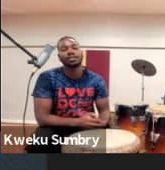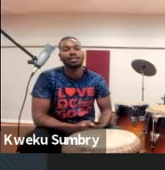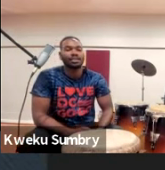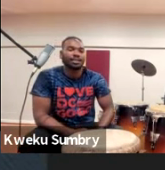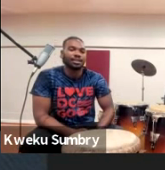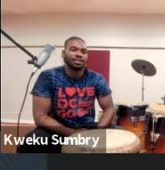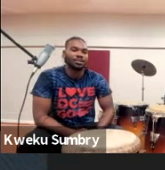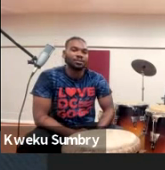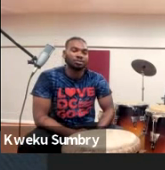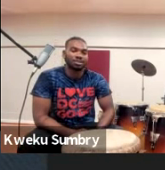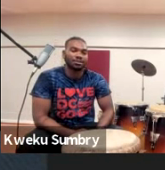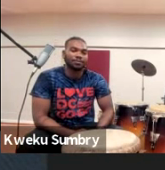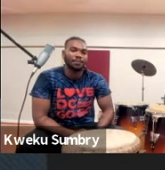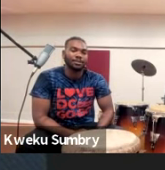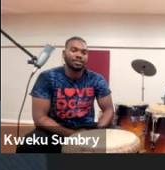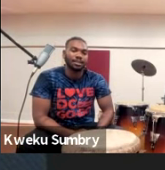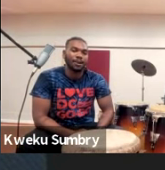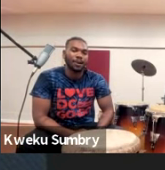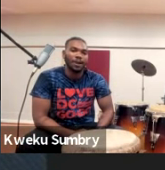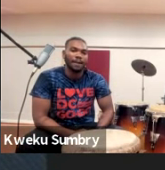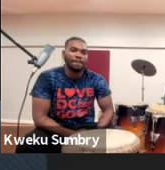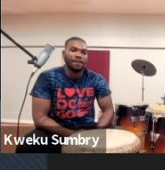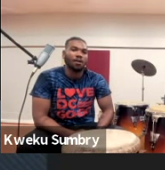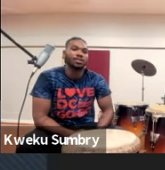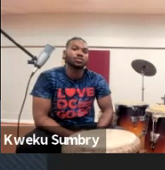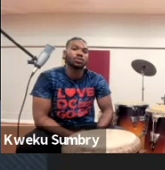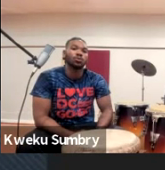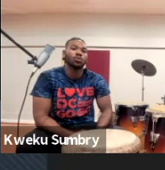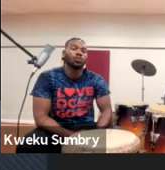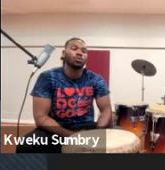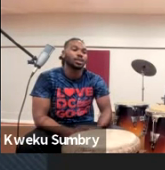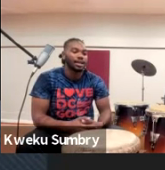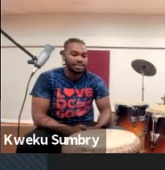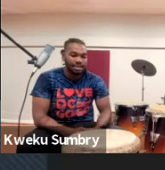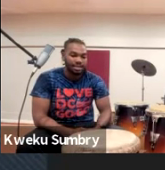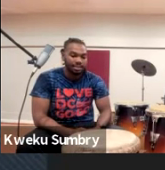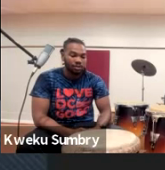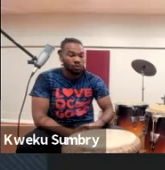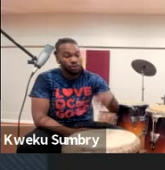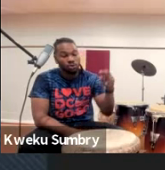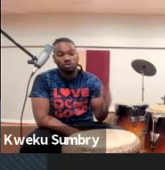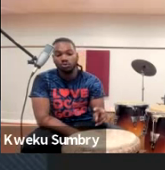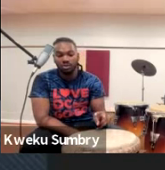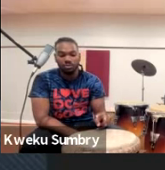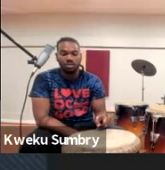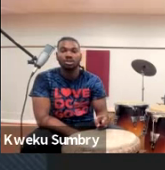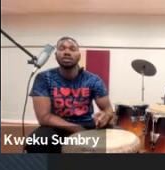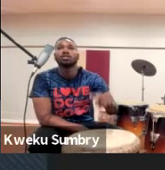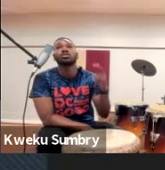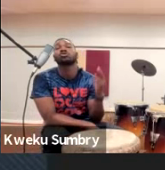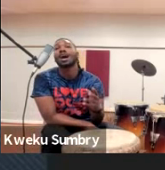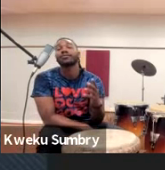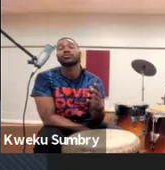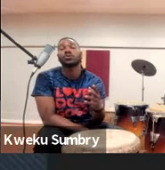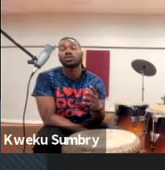please? We're gonna get it popping. All right, so like I said, for those two rhythms,